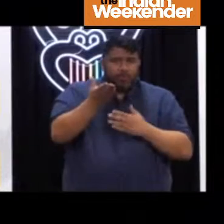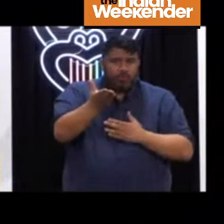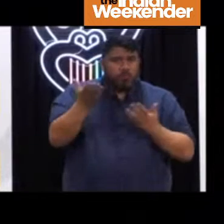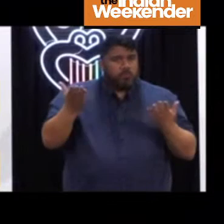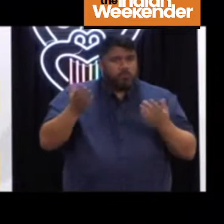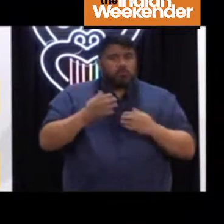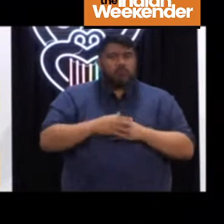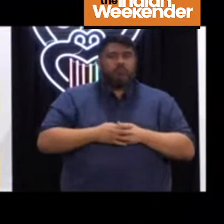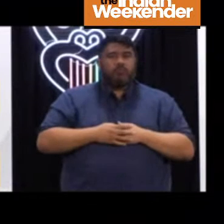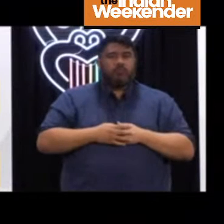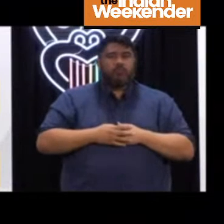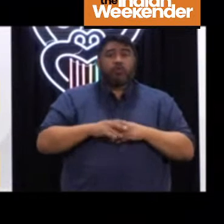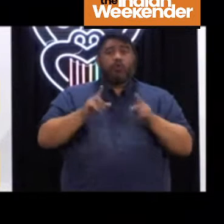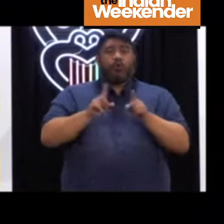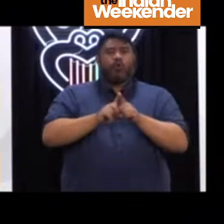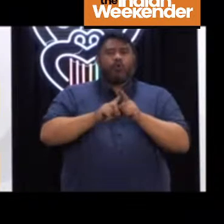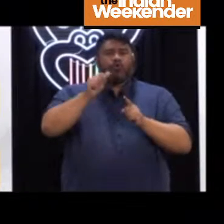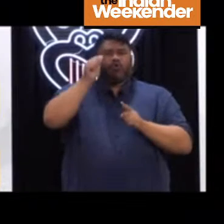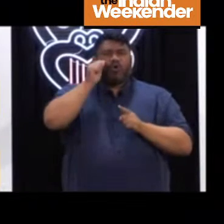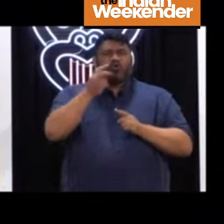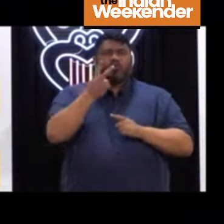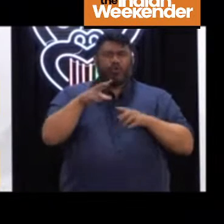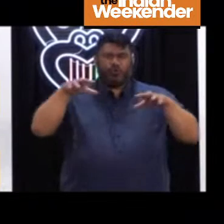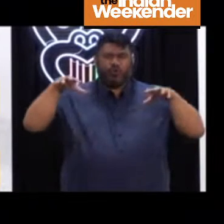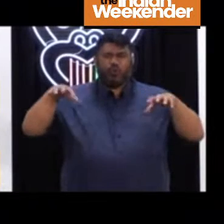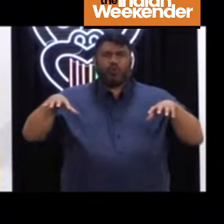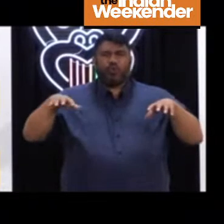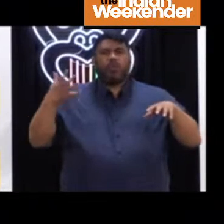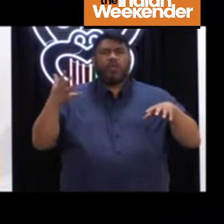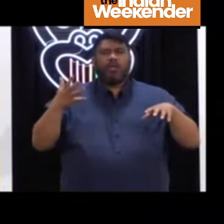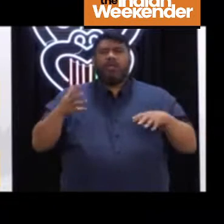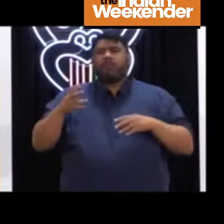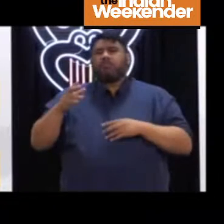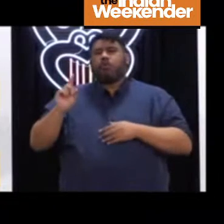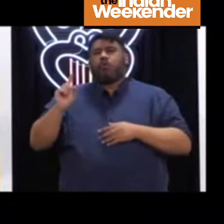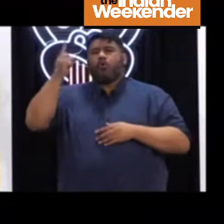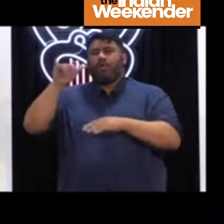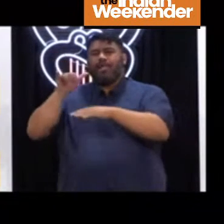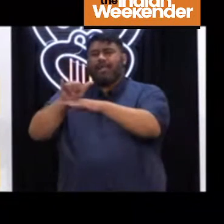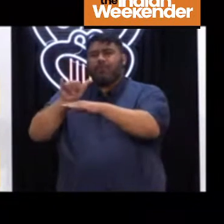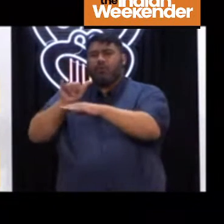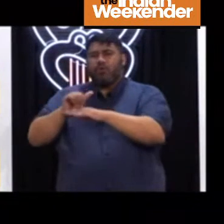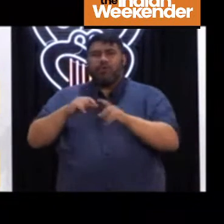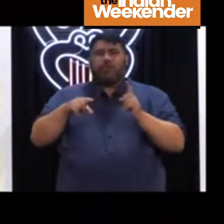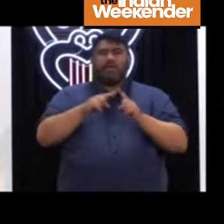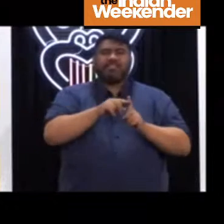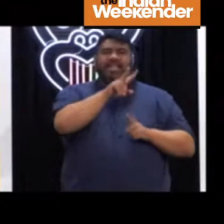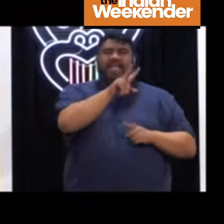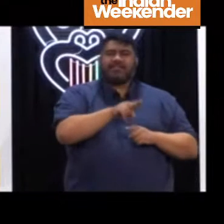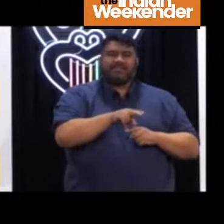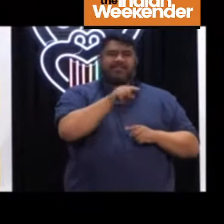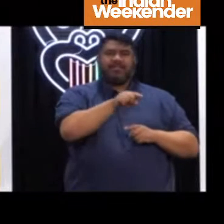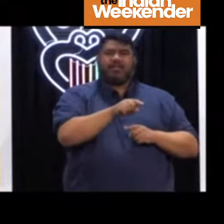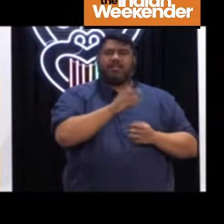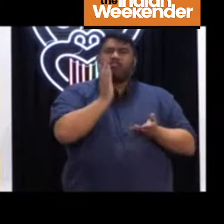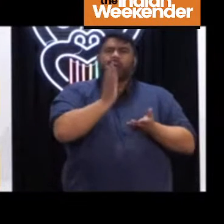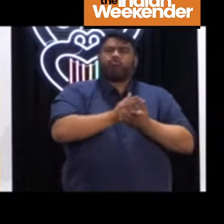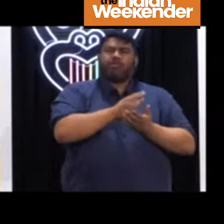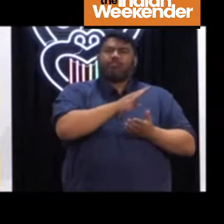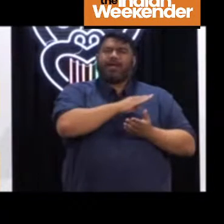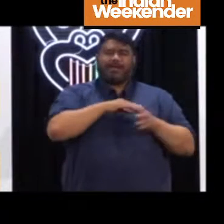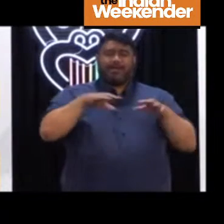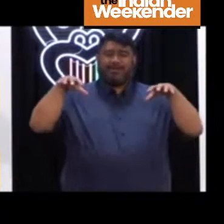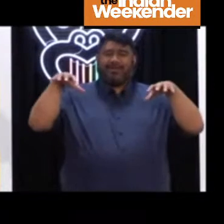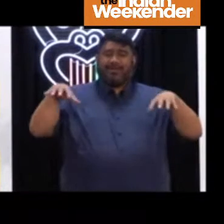Meanwhile, our 2 drive-through sites at the Auckland Airport Park and Ride and Truss Arena in Henderson can do over 5,000